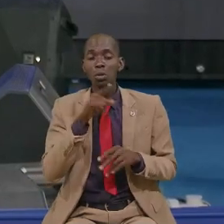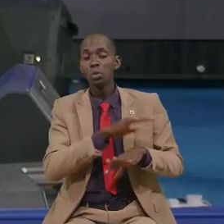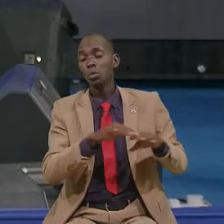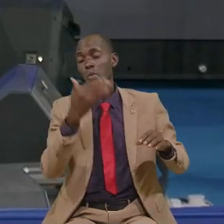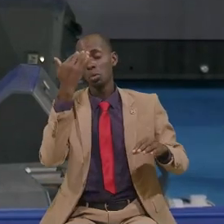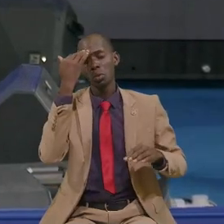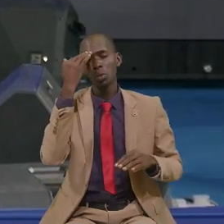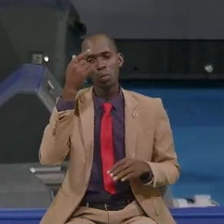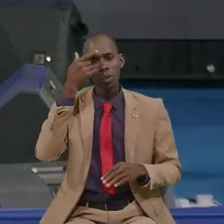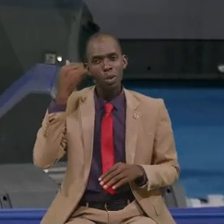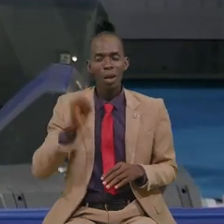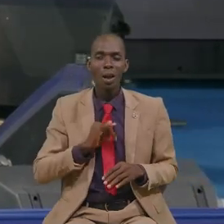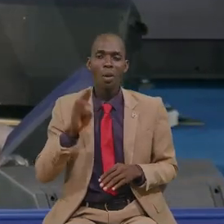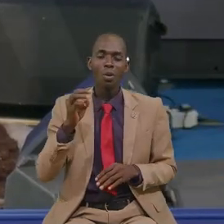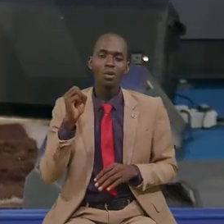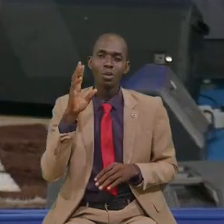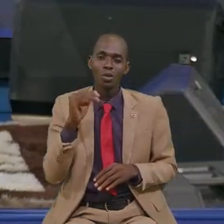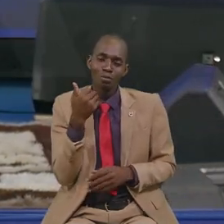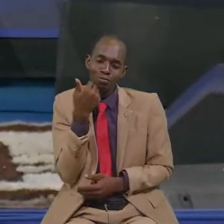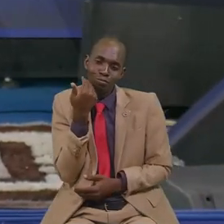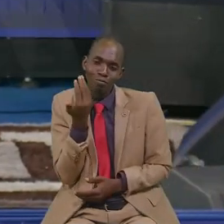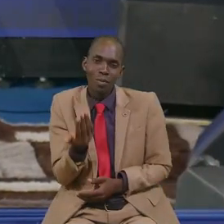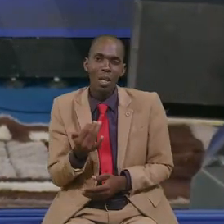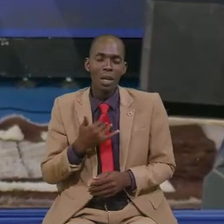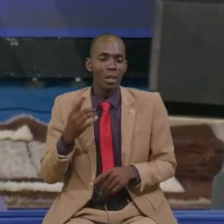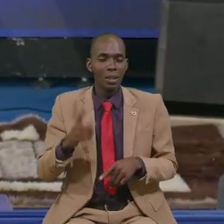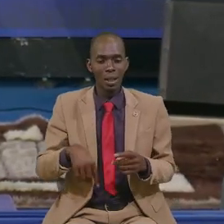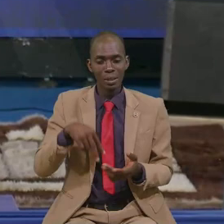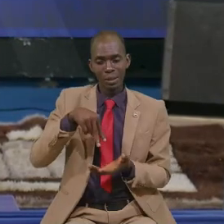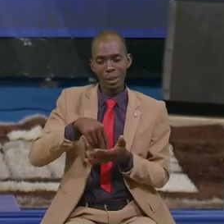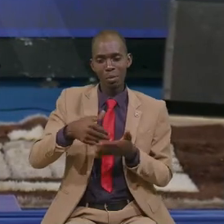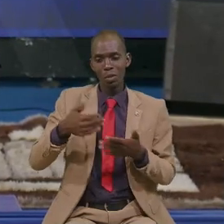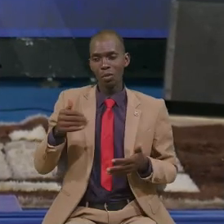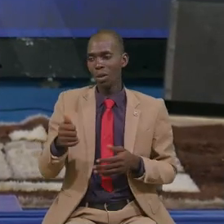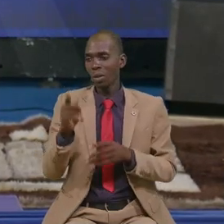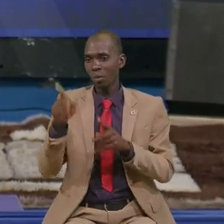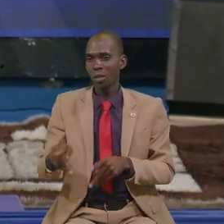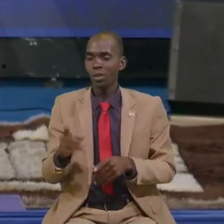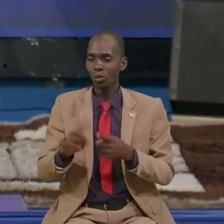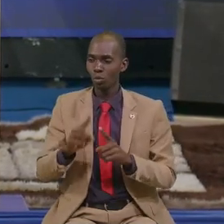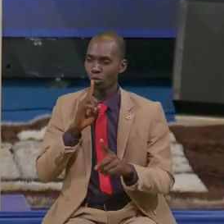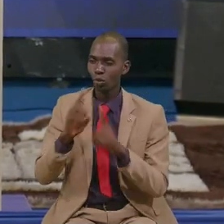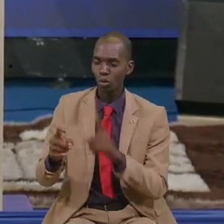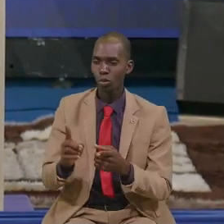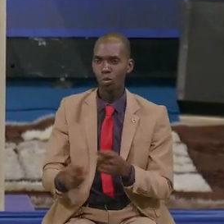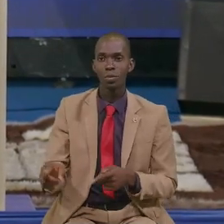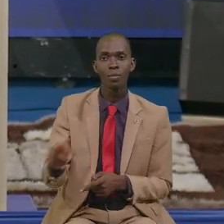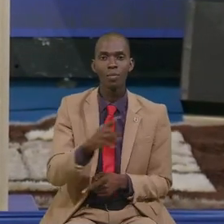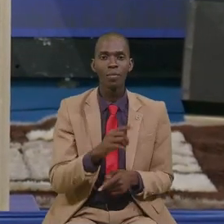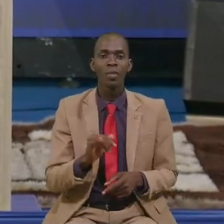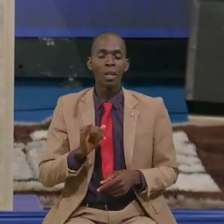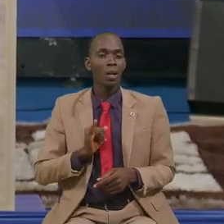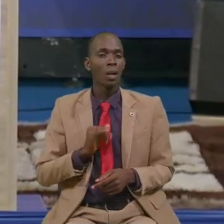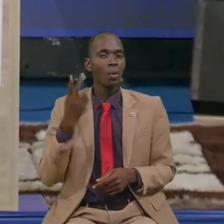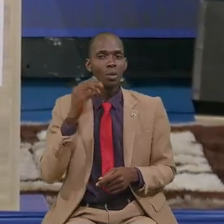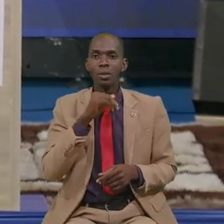so shy, I could not stand before one person and say what's in my heart to them. I could not,